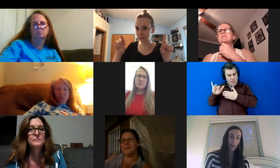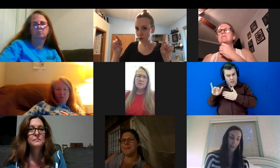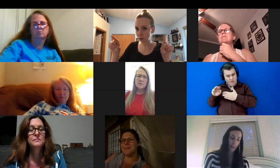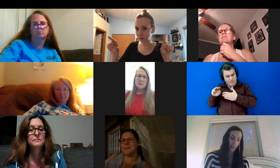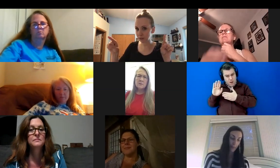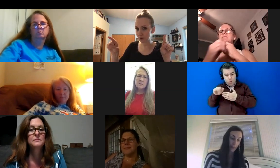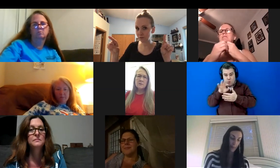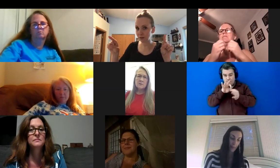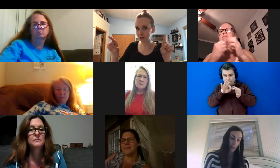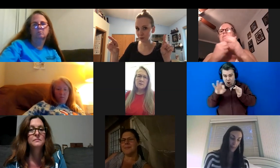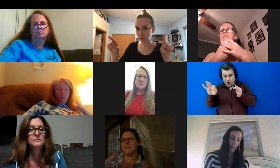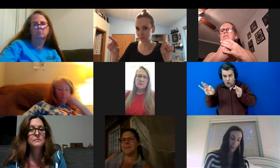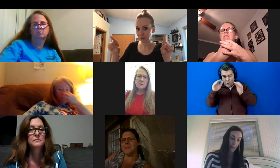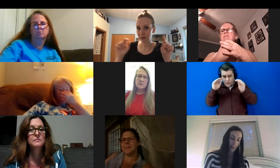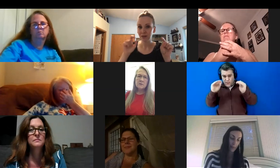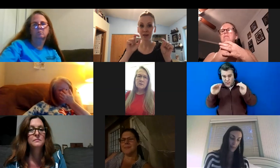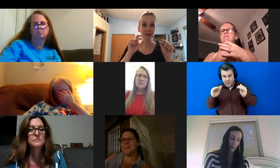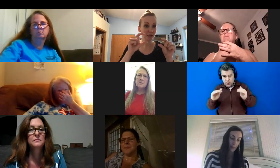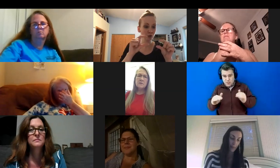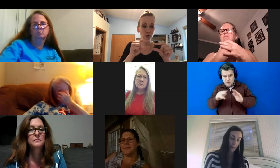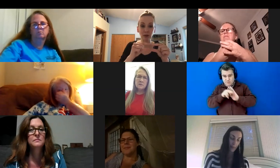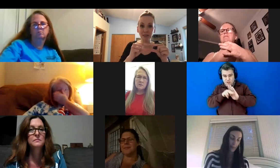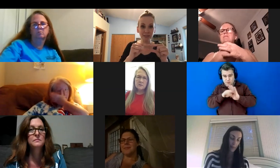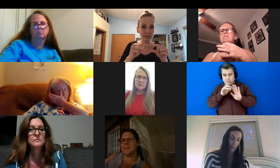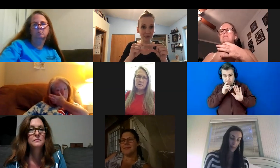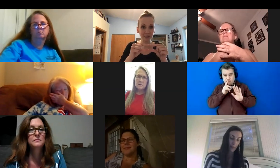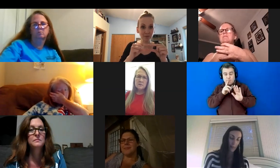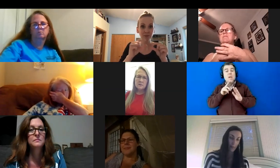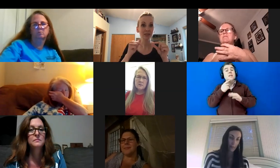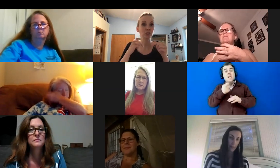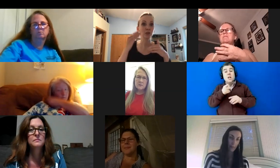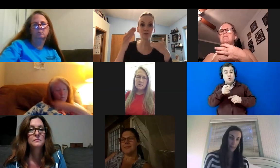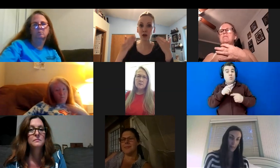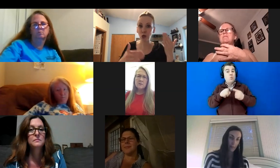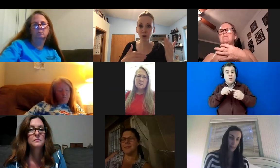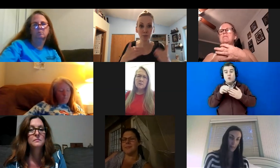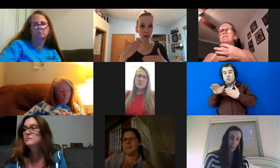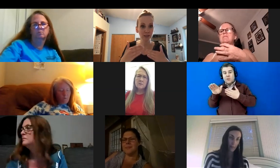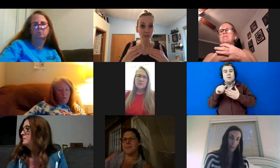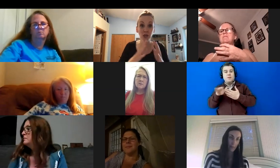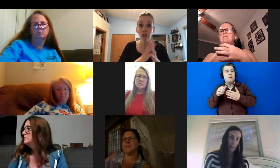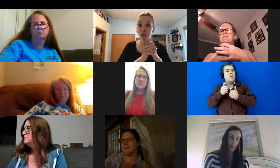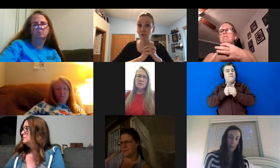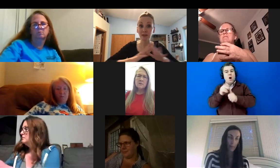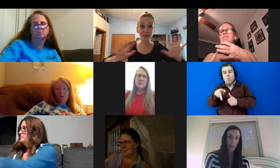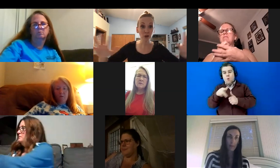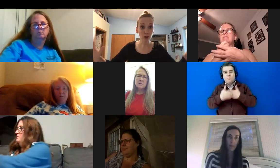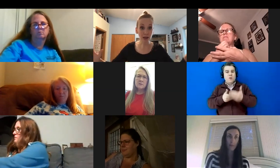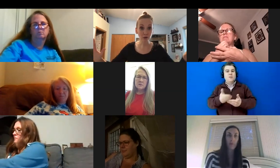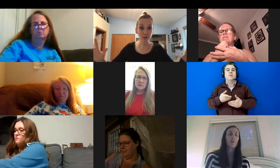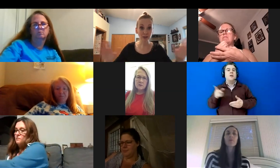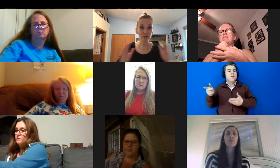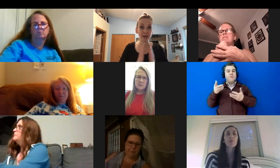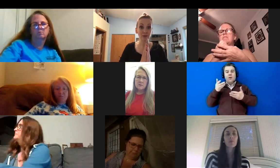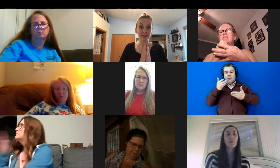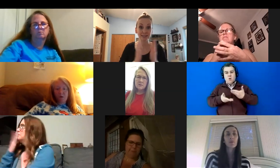this sequence of videos. And it tells you when to send it. It's the follow-up process. So they've laid it all